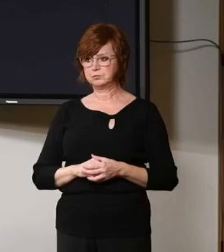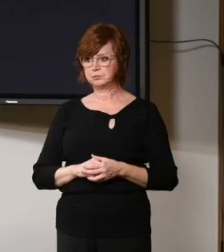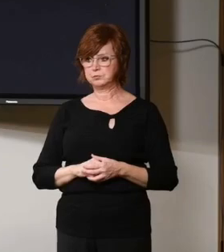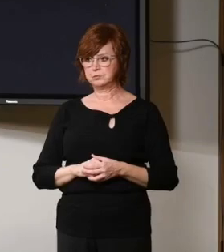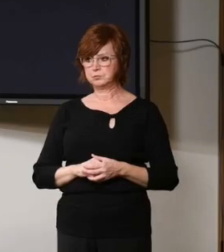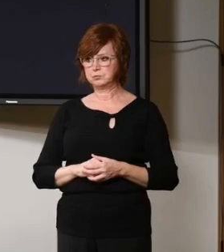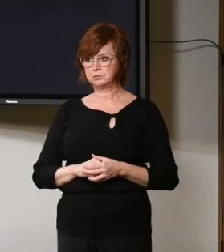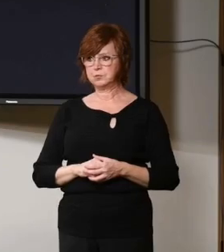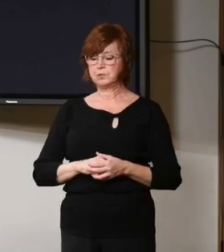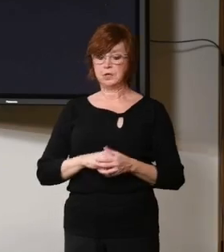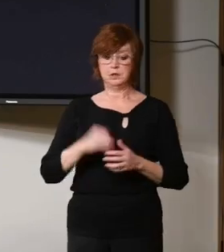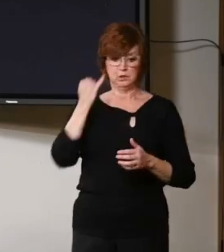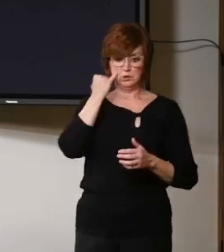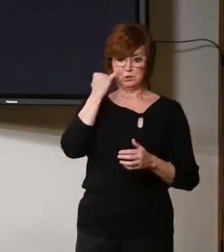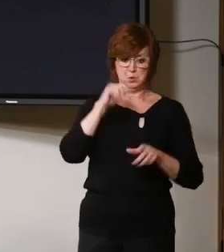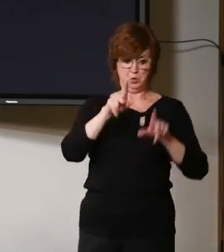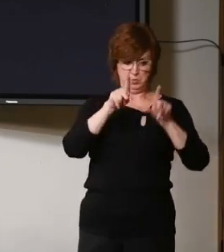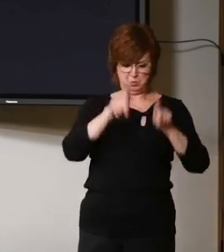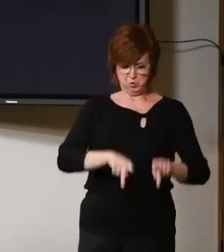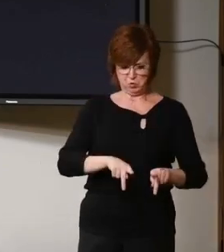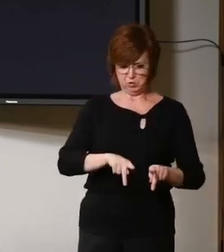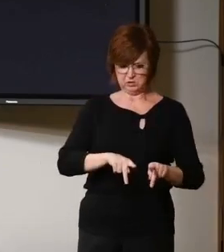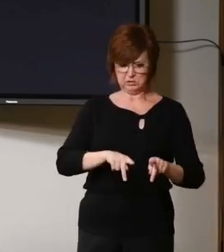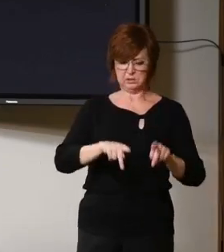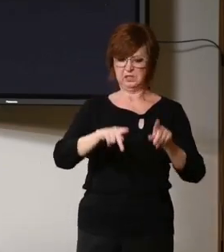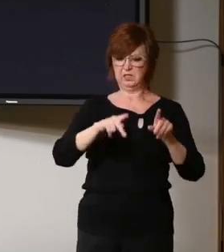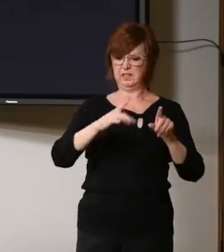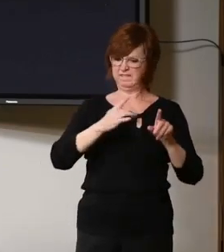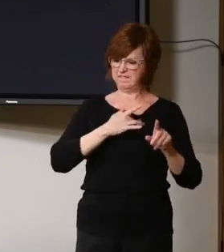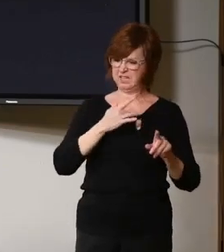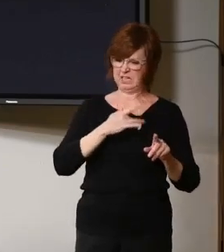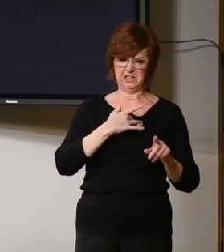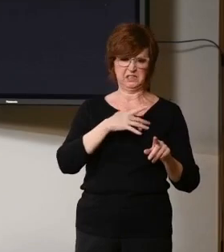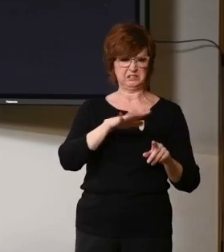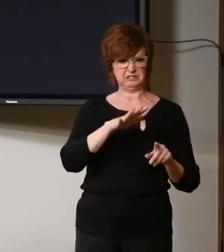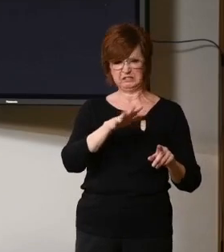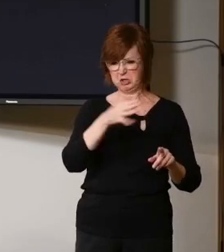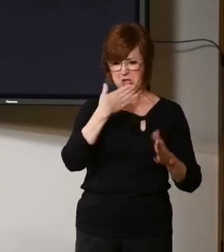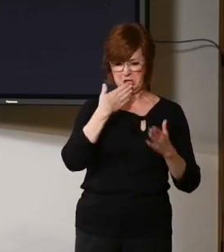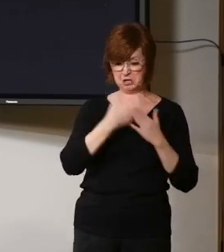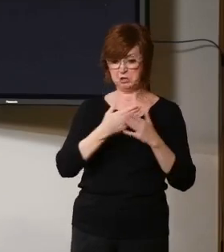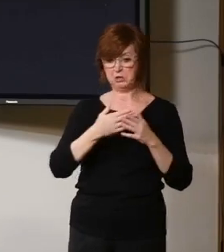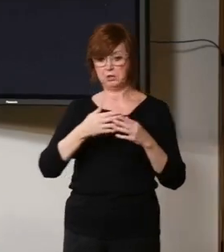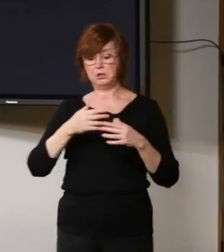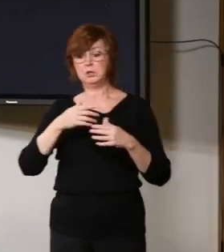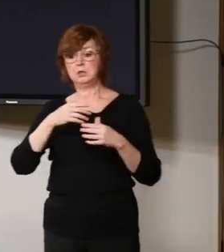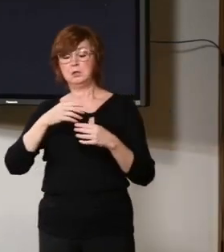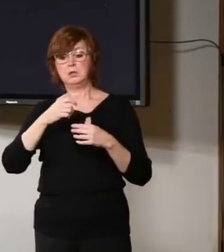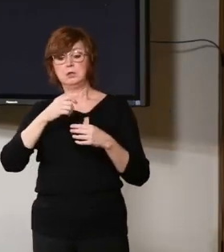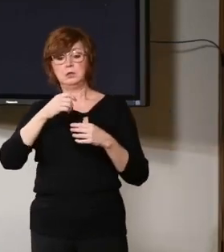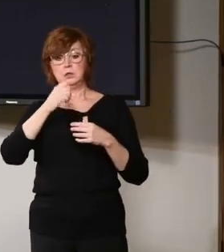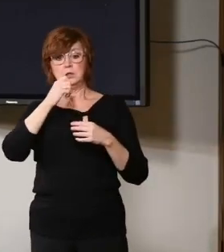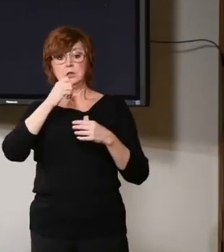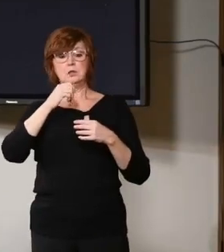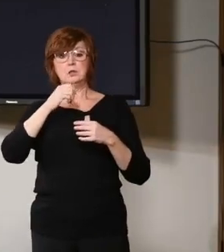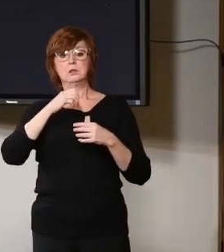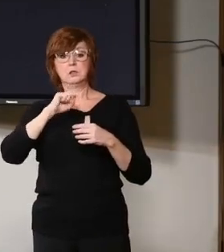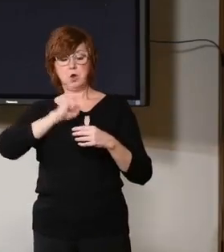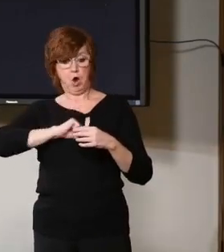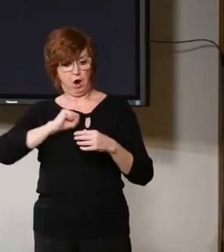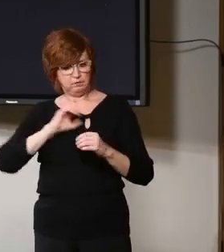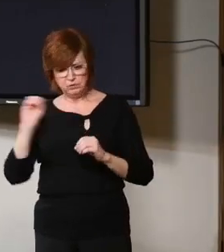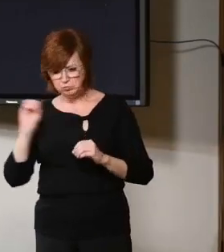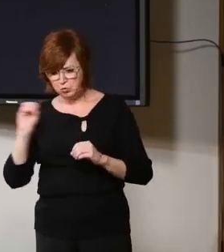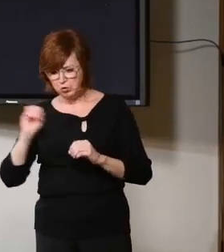may not be the main symptoms. We've heard from someone who tested positive that had a loss of smell and taste, also diarrhea. She wouldn't have